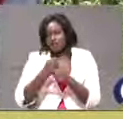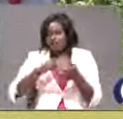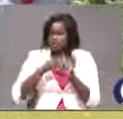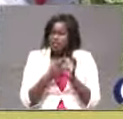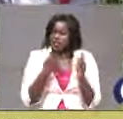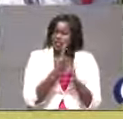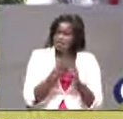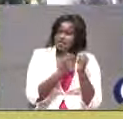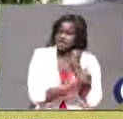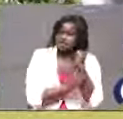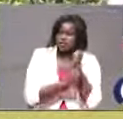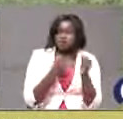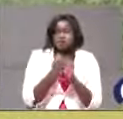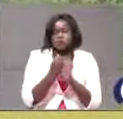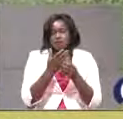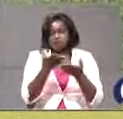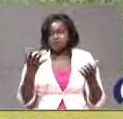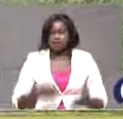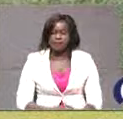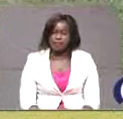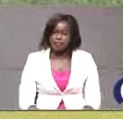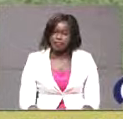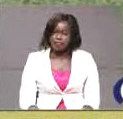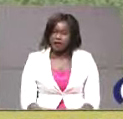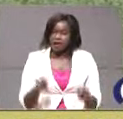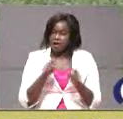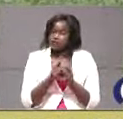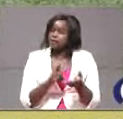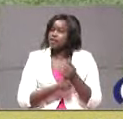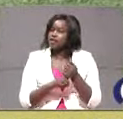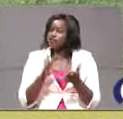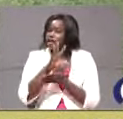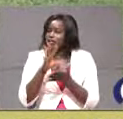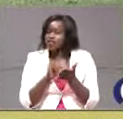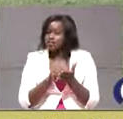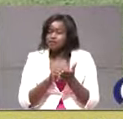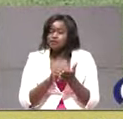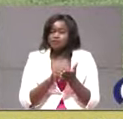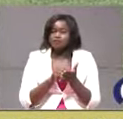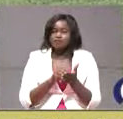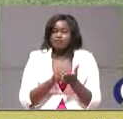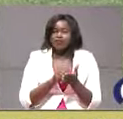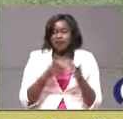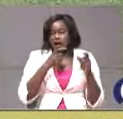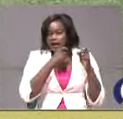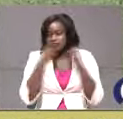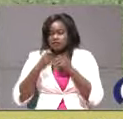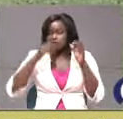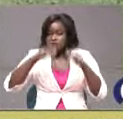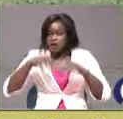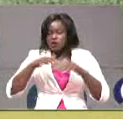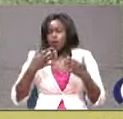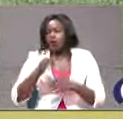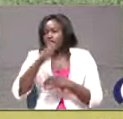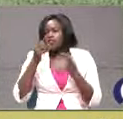different districts of operations. We call cost-benefit analysis. Sugar growing vis-a-vis other crops. You'll find that farmers